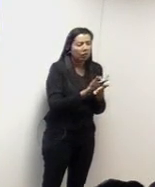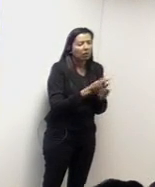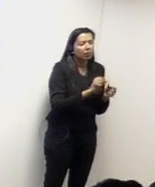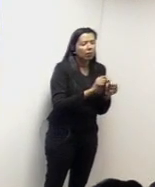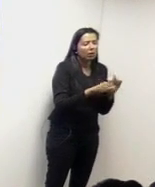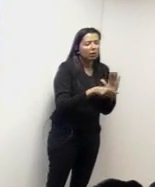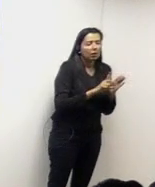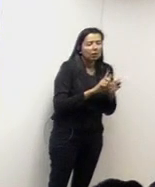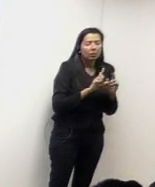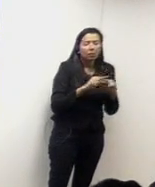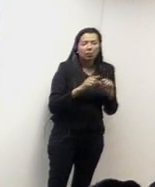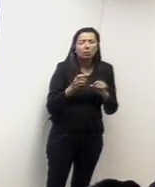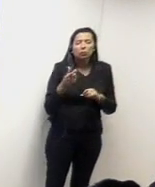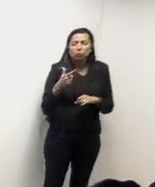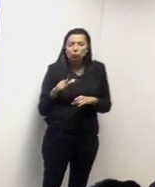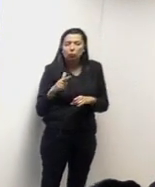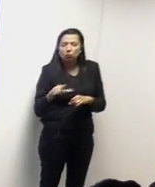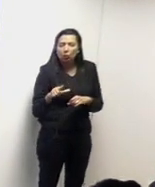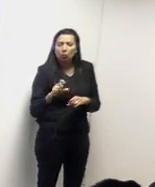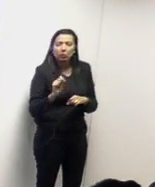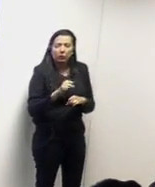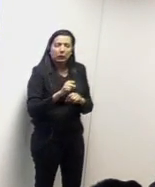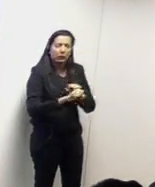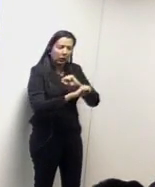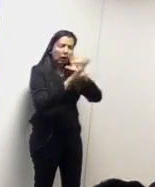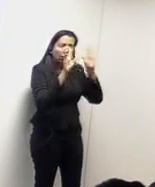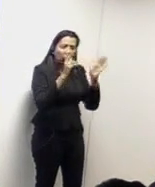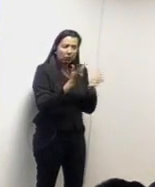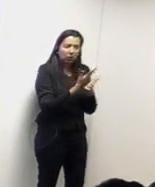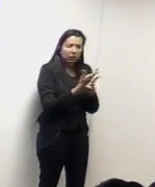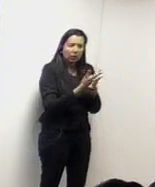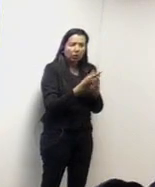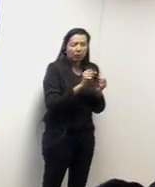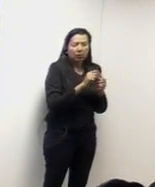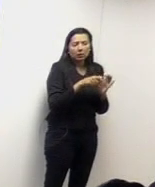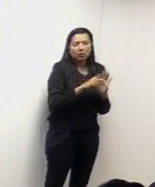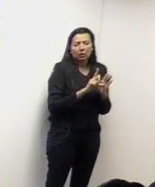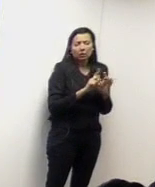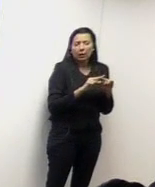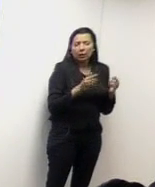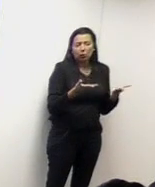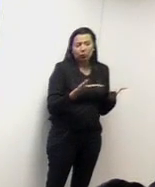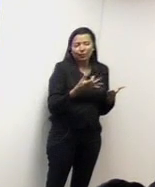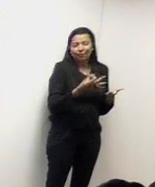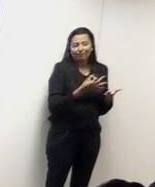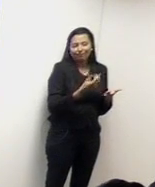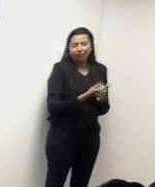time, and then we had another problem, and we just make the system worse and worse and worse.